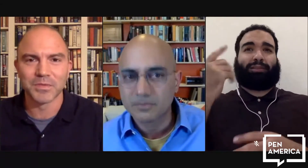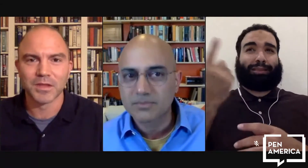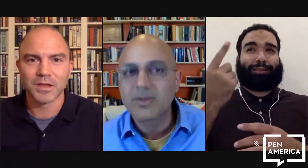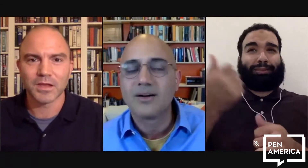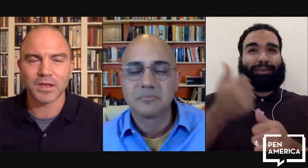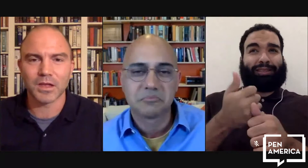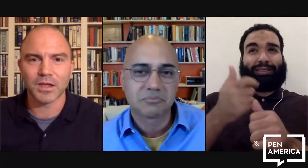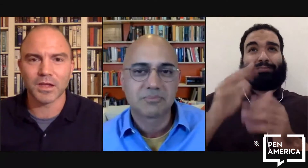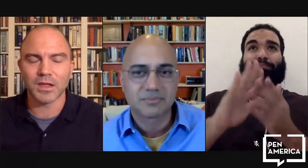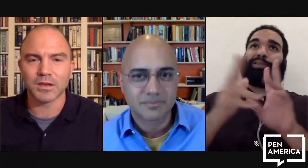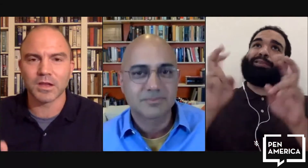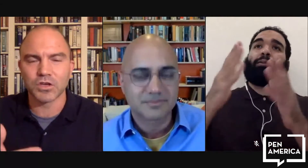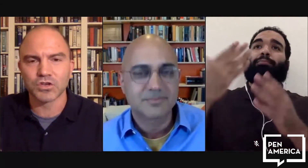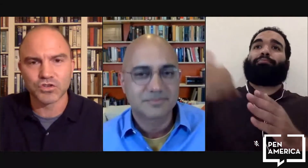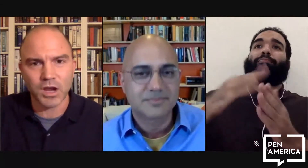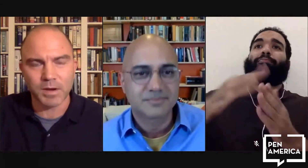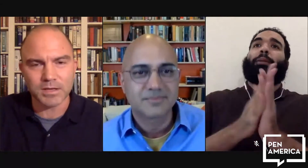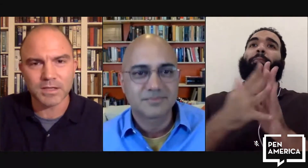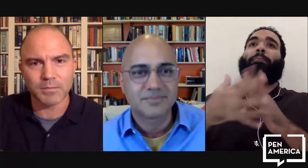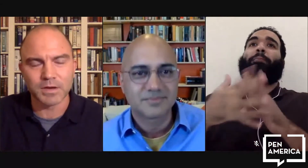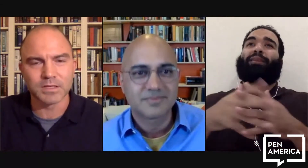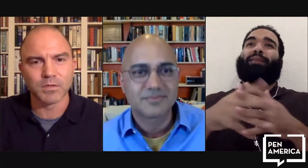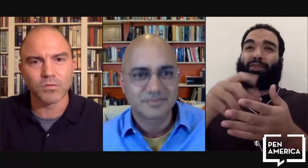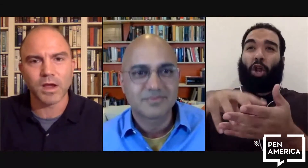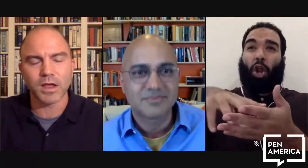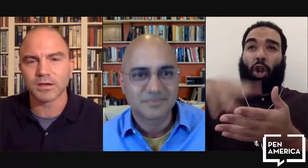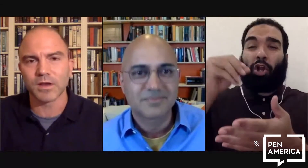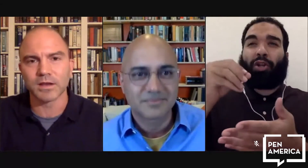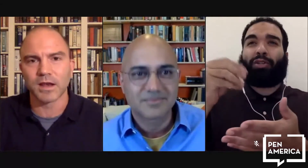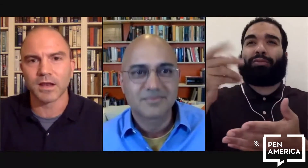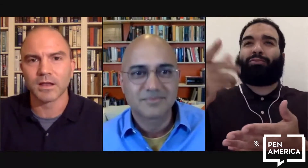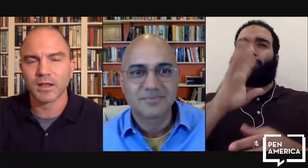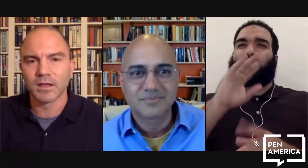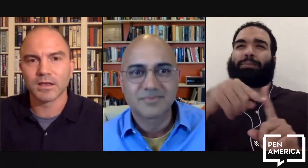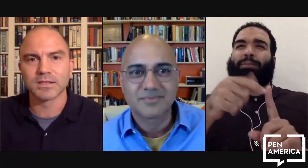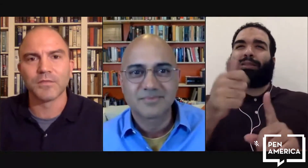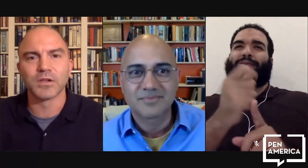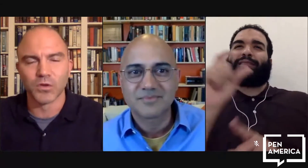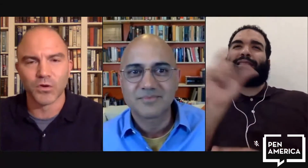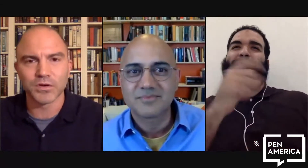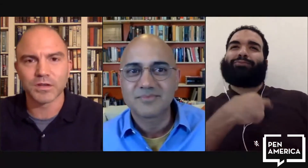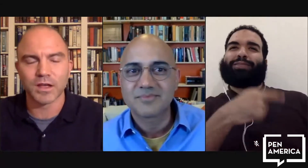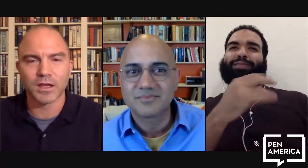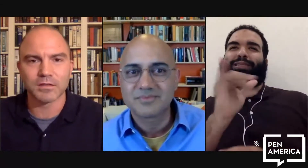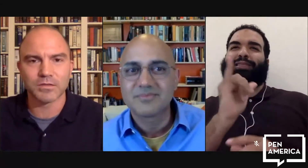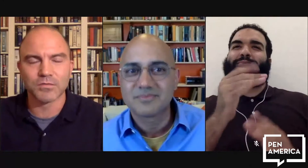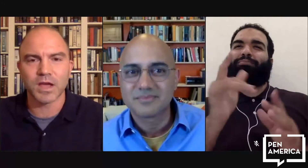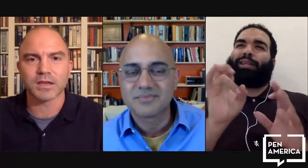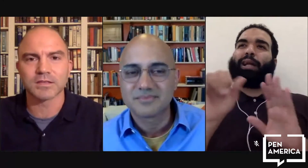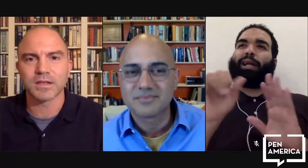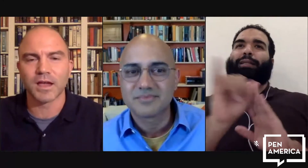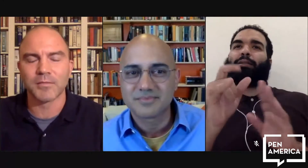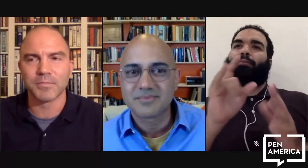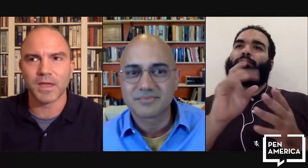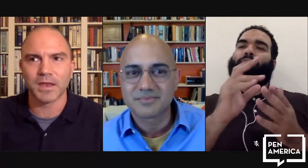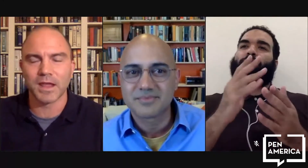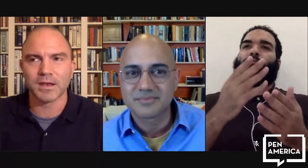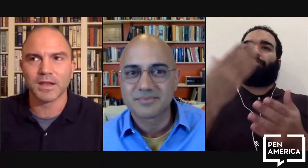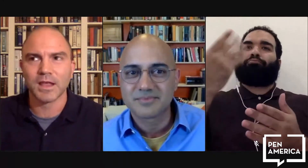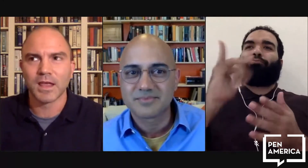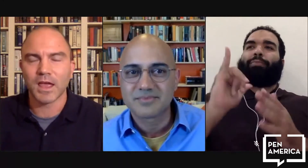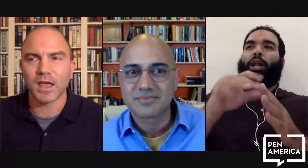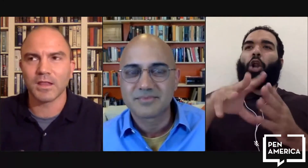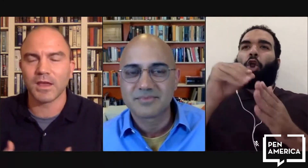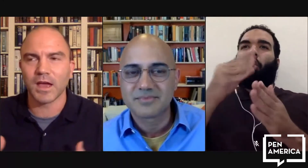And because you talk about Islam in a similar way, a different identity is something learned through text.